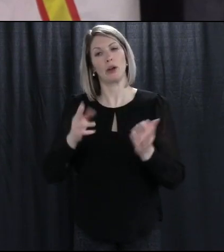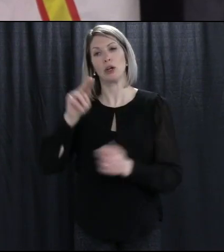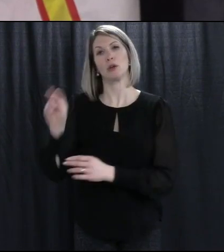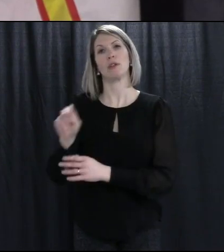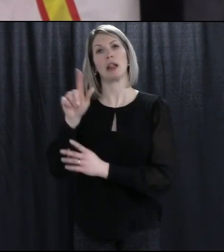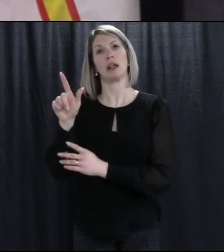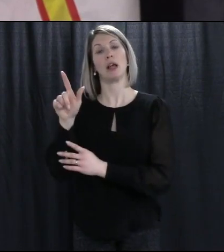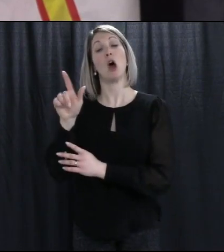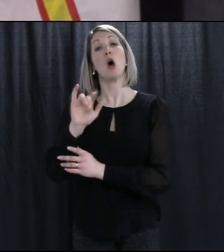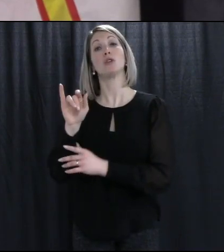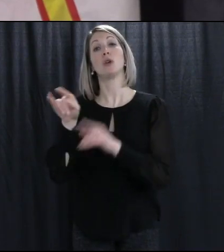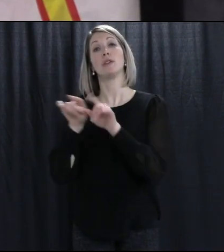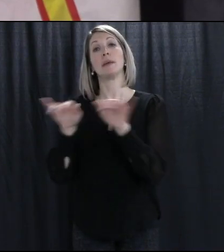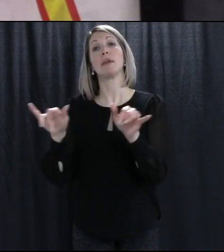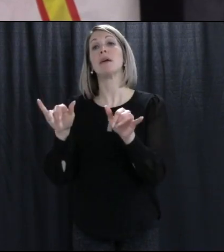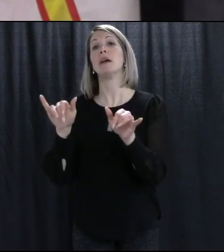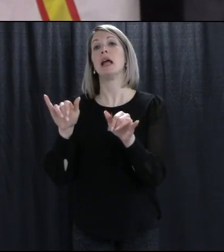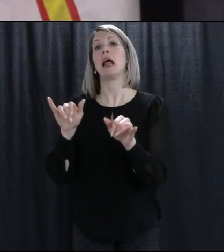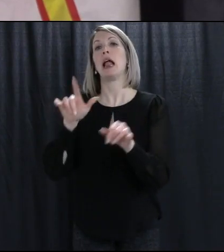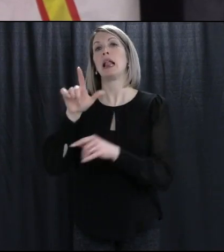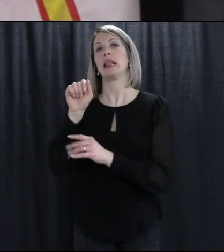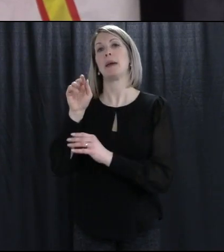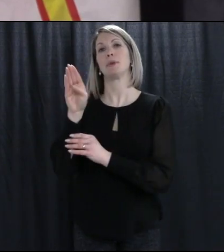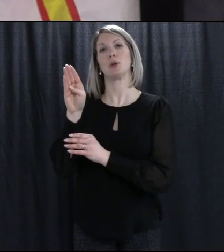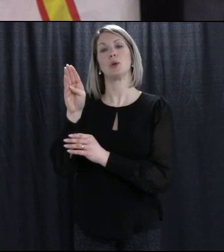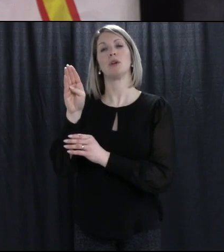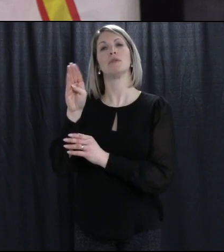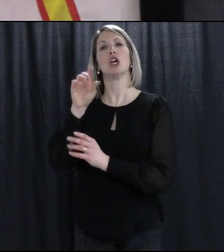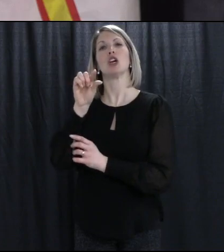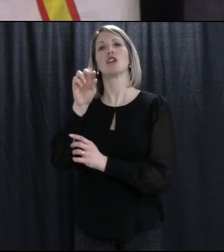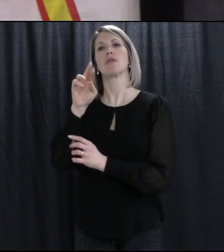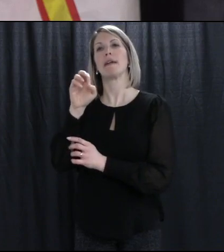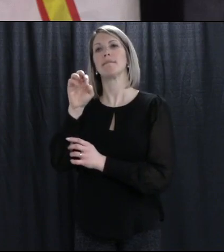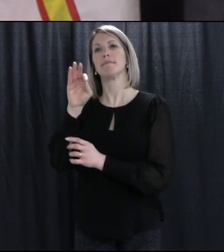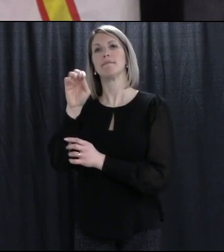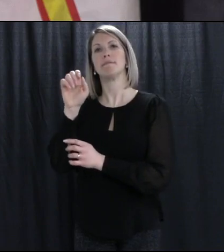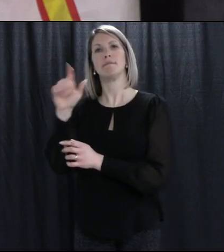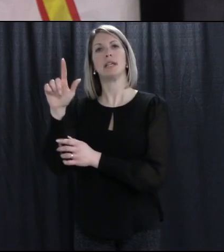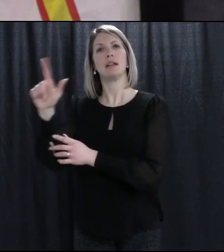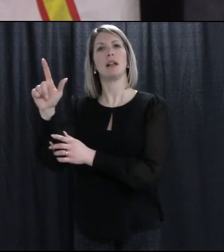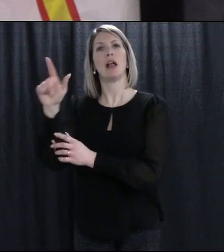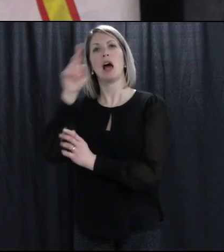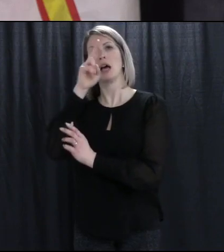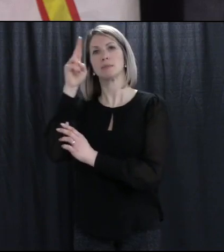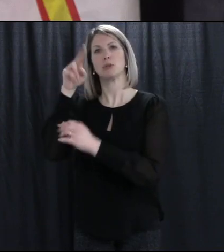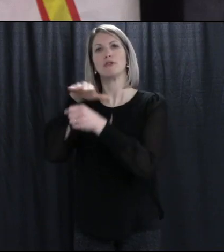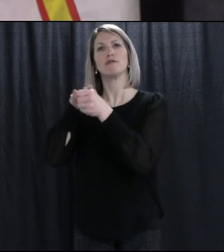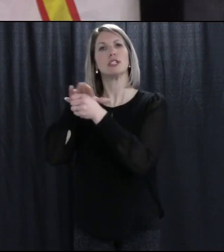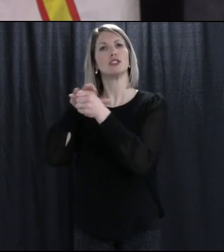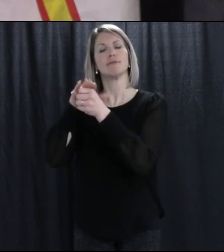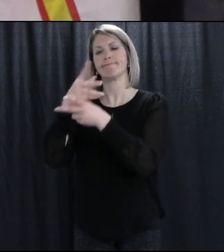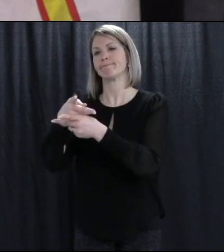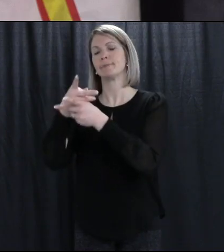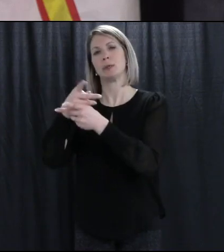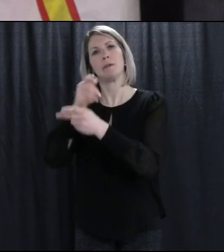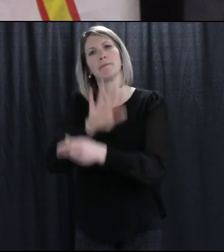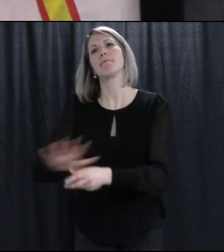have Labrador-Grenville. It was as an experience of working with Indigenous communities in Labrador as well.